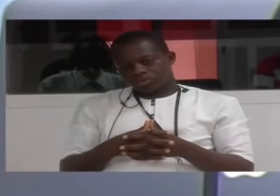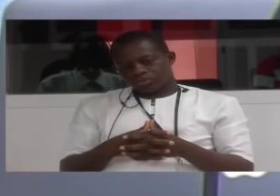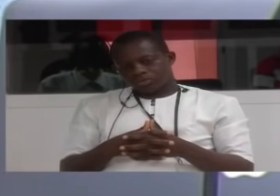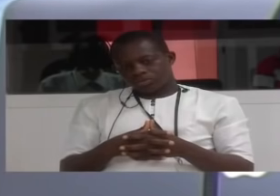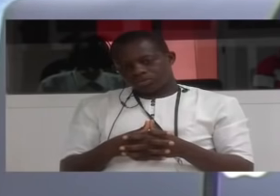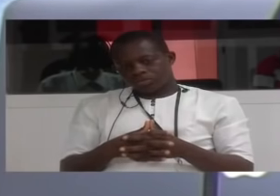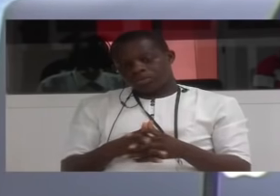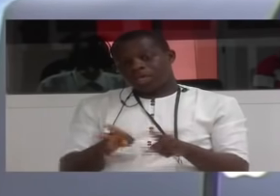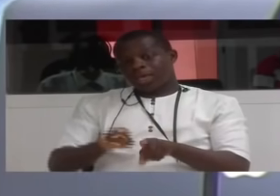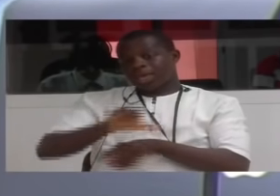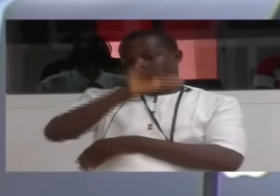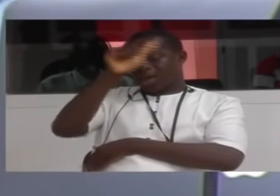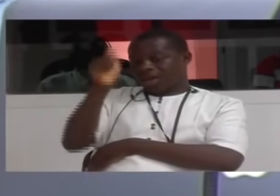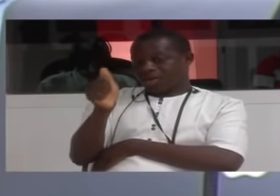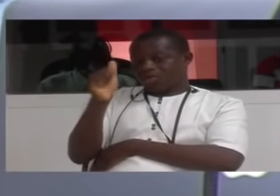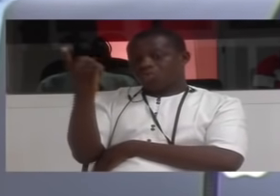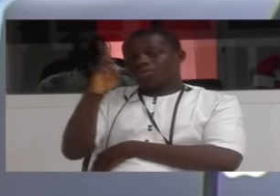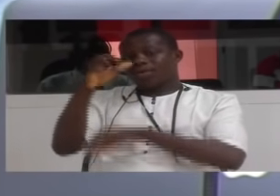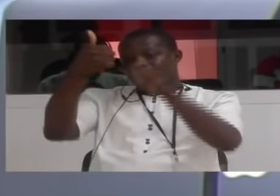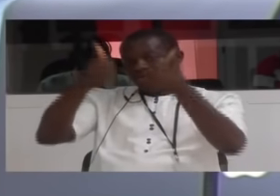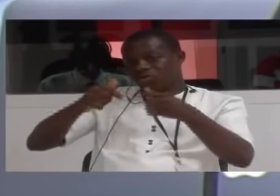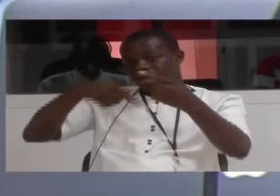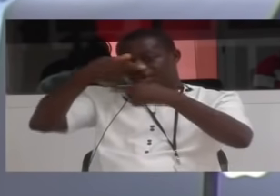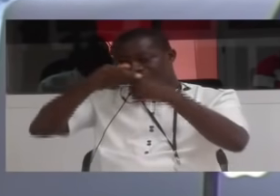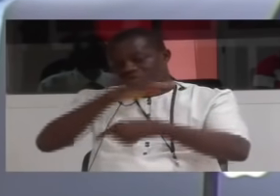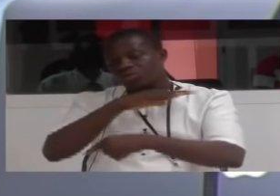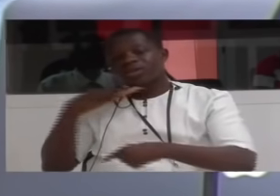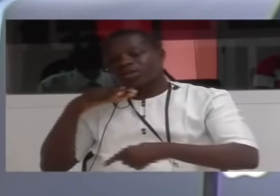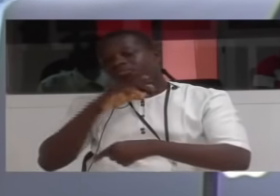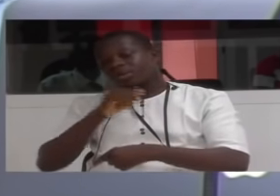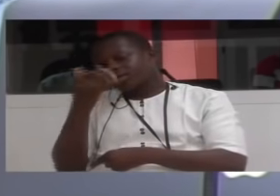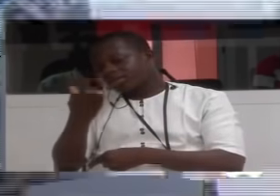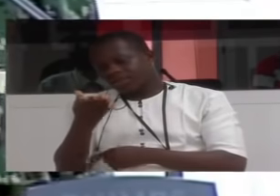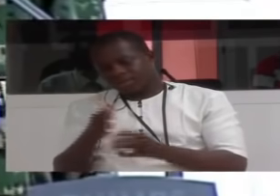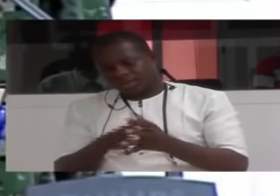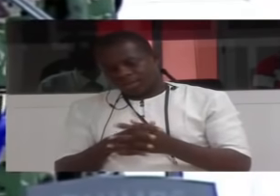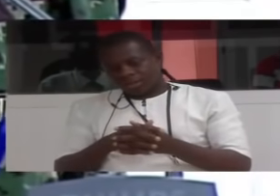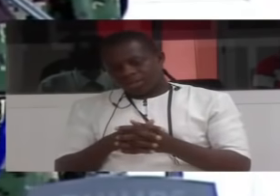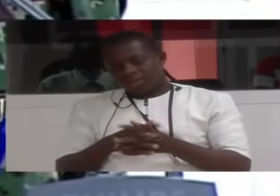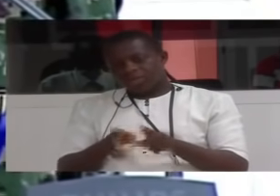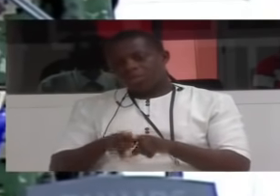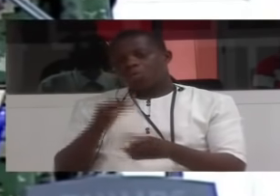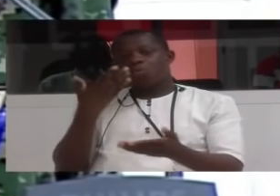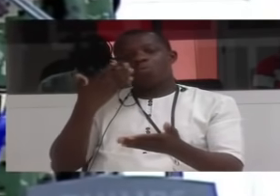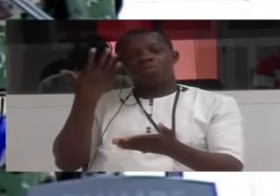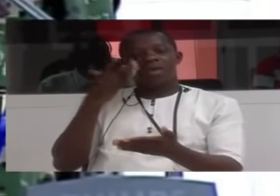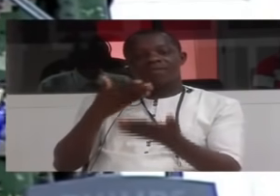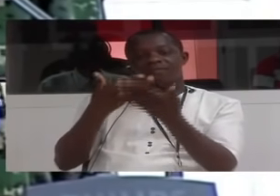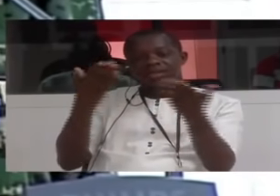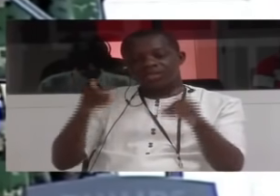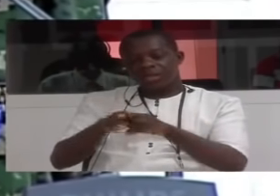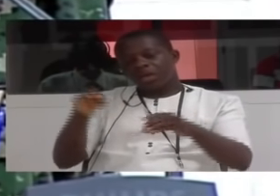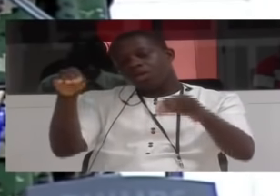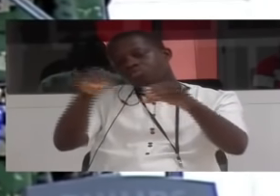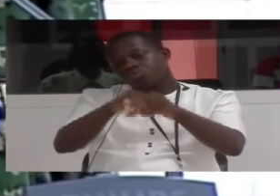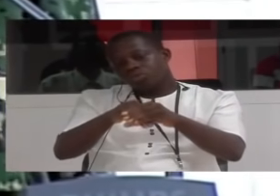And what happened after you killed him? Lana xew ba ngeen ko reyé be paré. Ba lolu amé be paré dañ ko dugal ci taxi bi